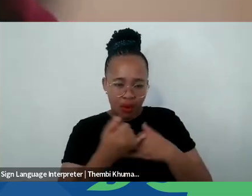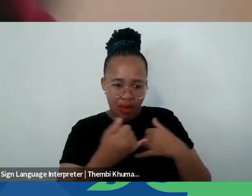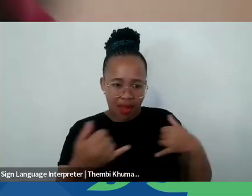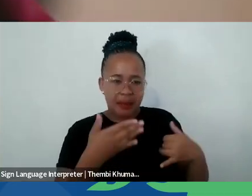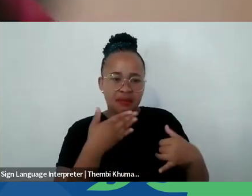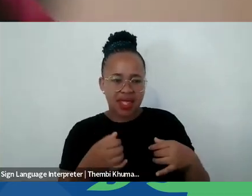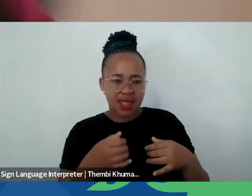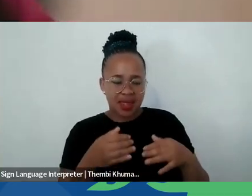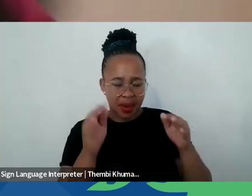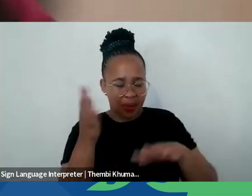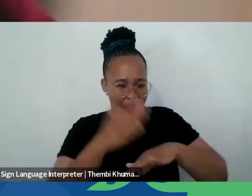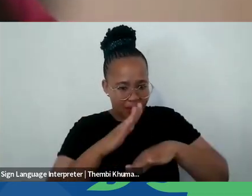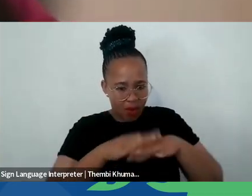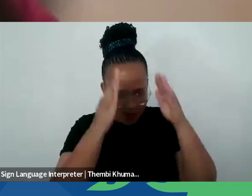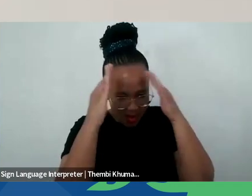more?